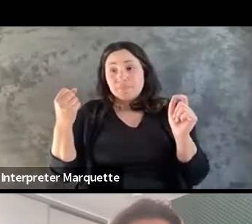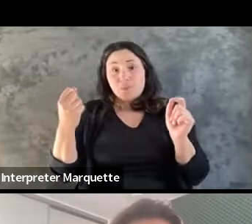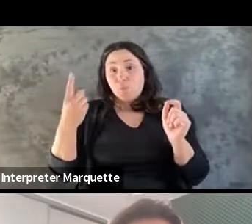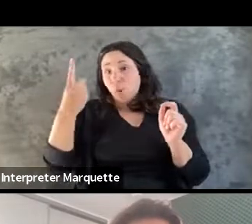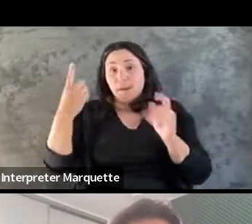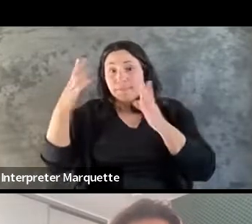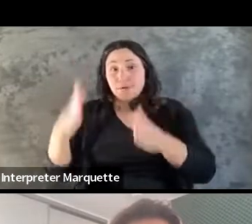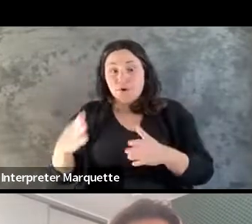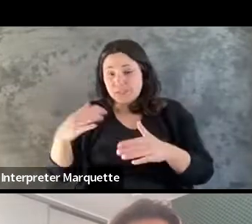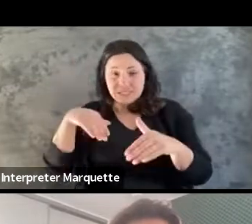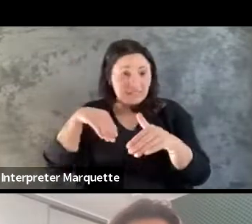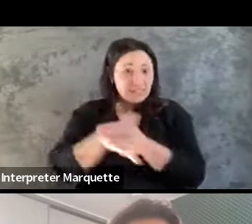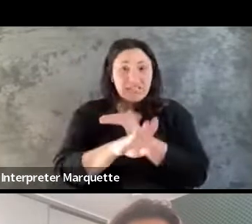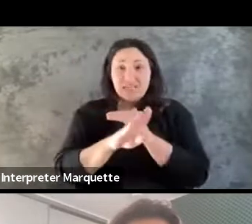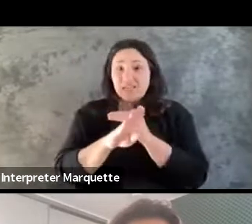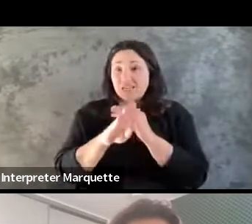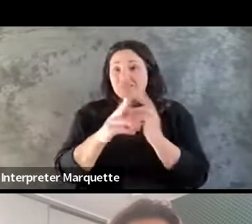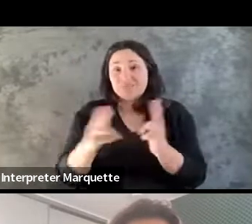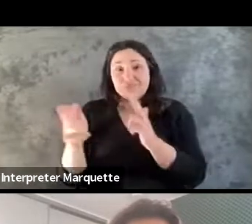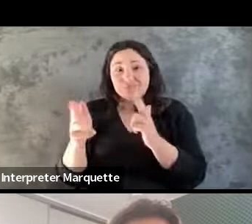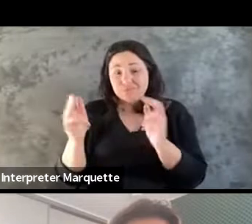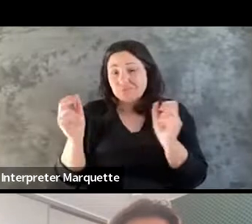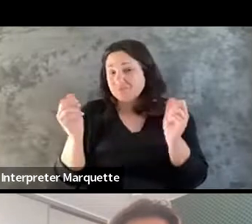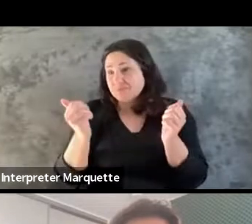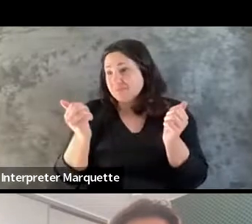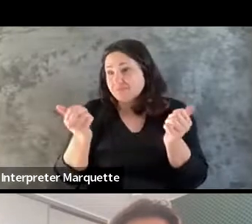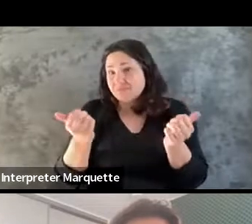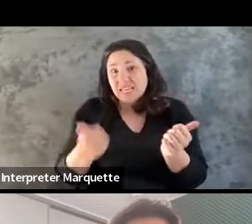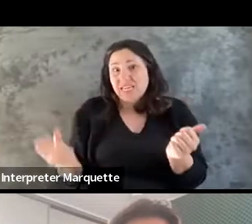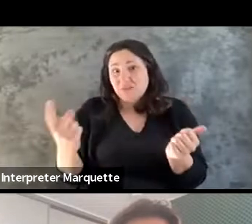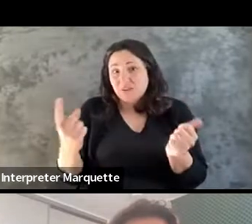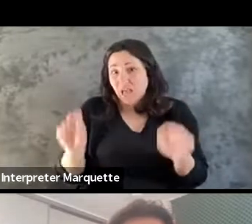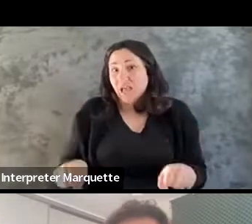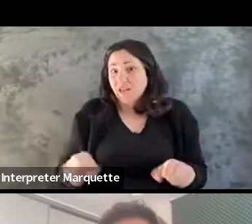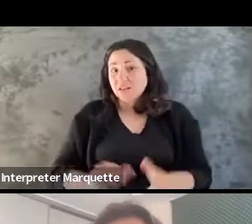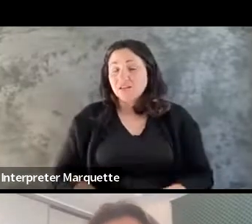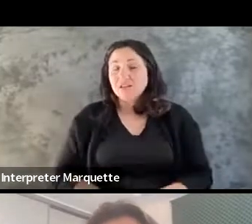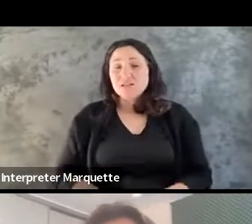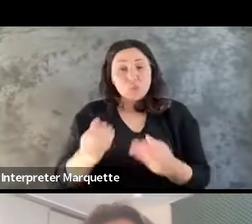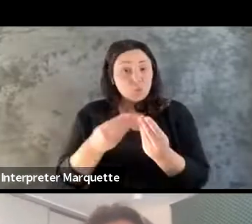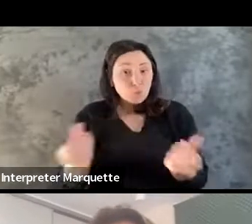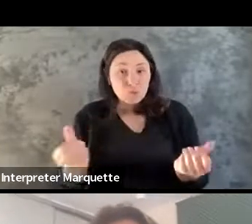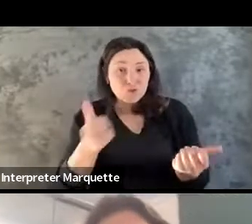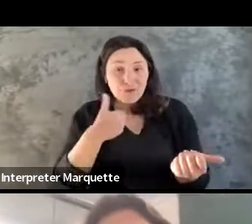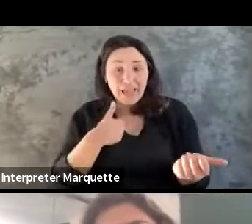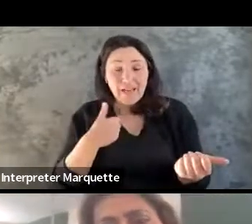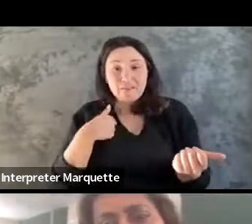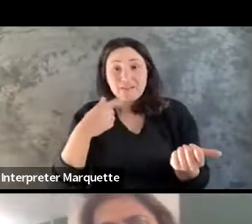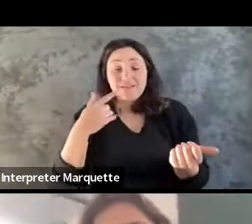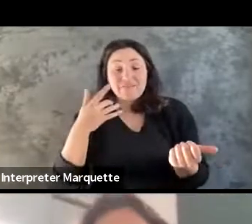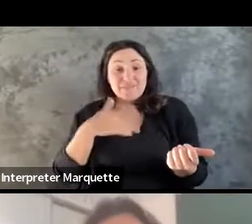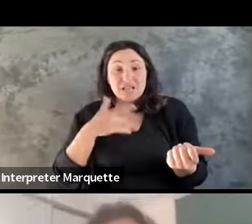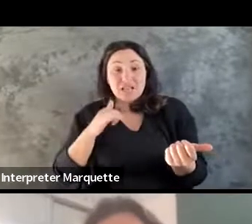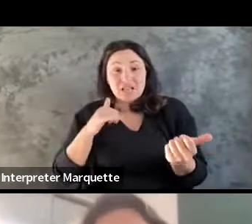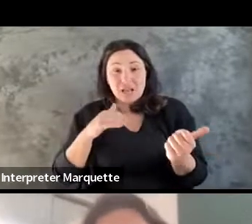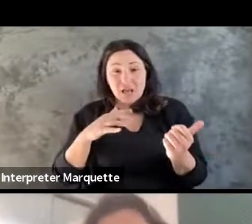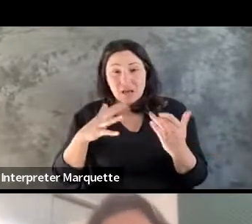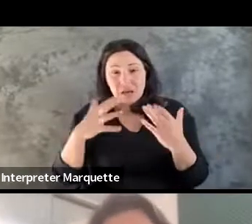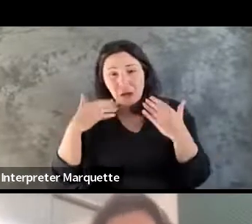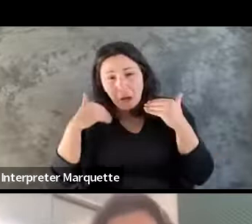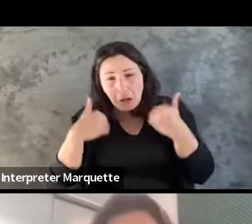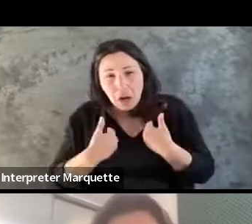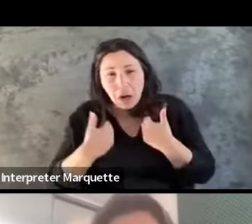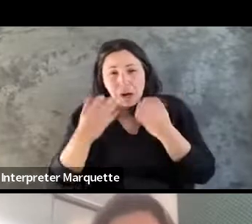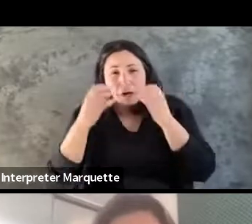a really comforting solution to that. But please know that if I look like I have dark lines under my eyes, it's because I haven't